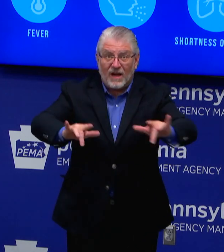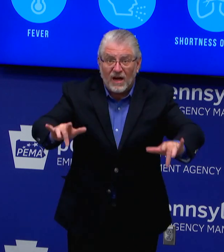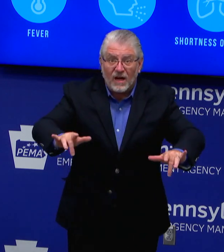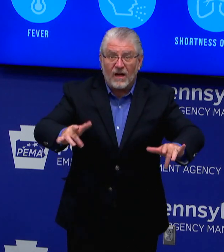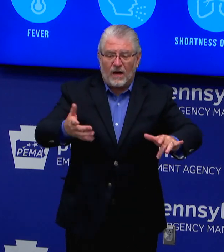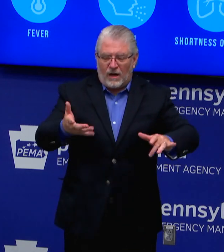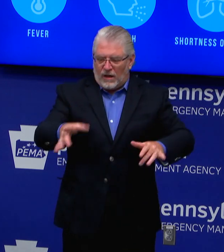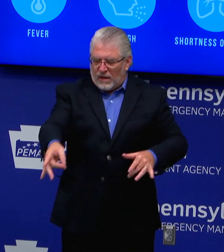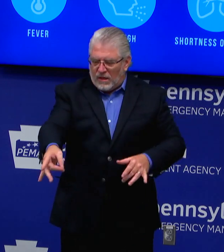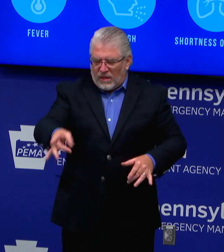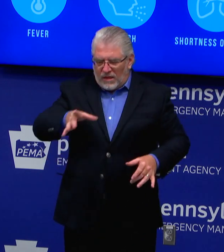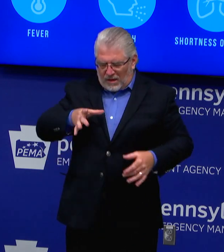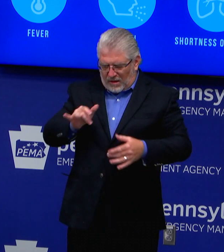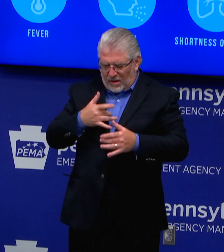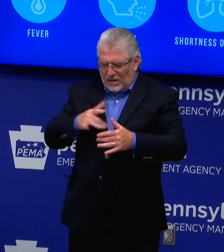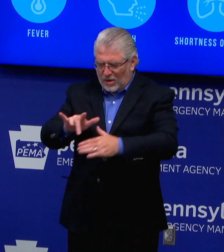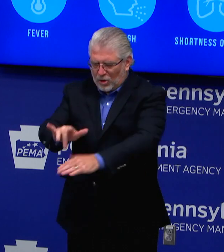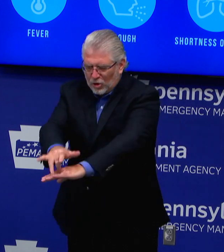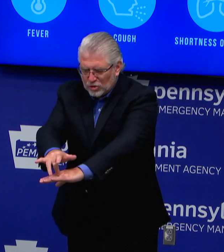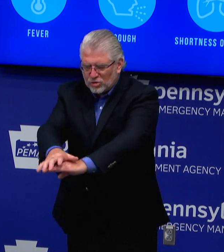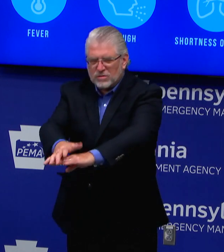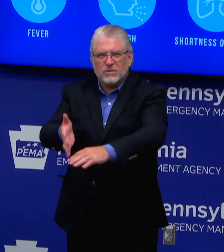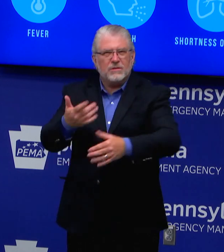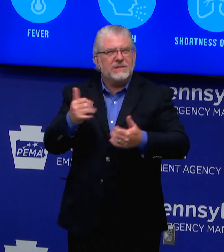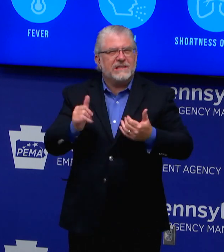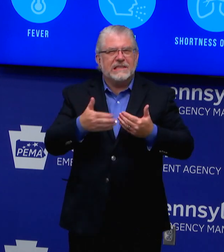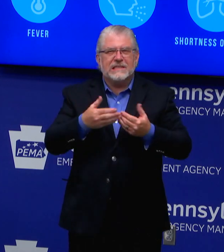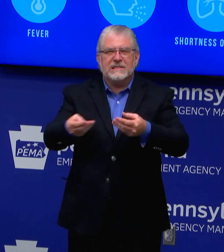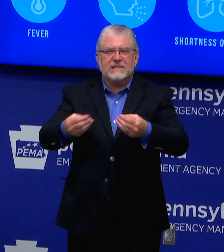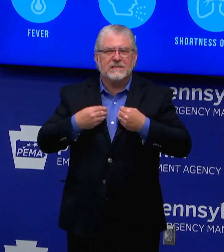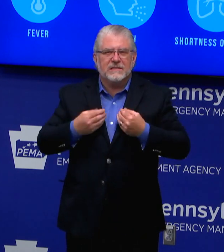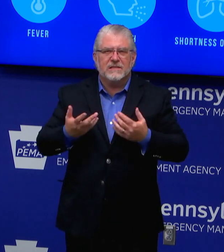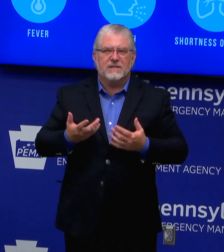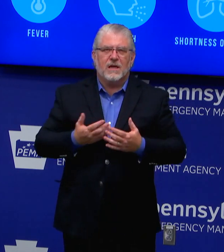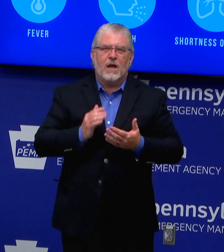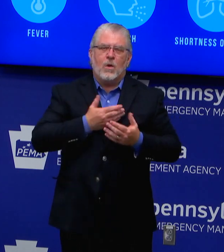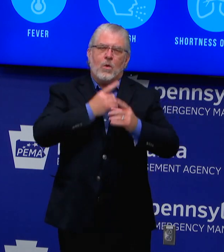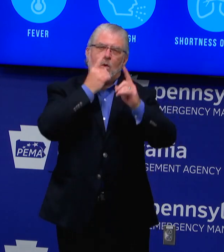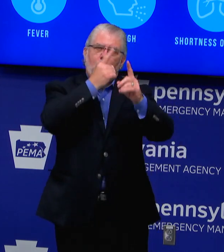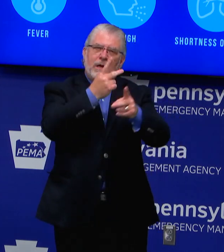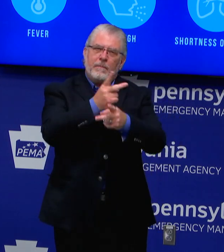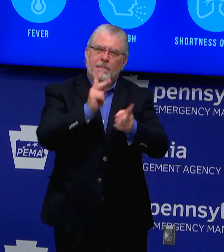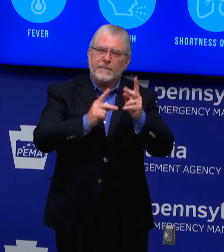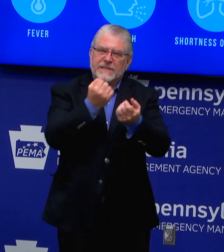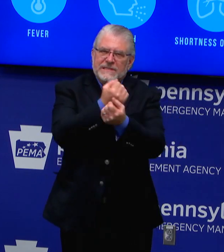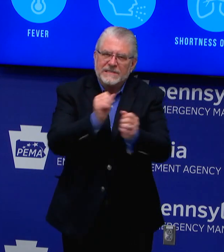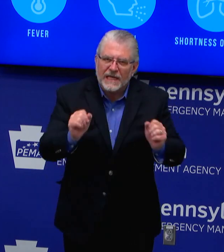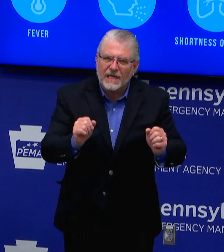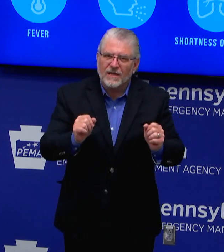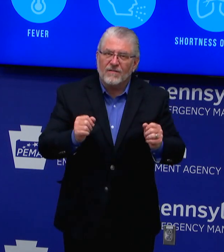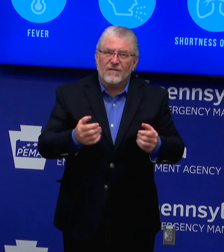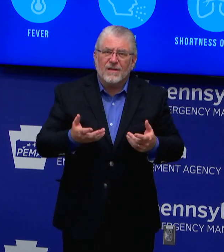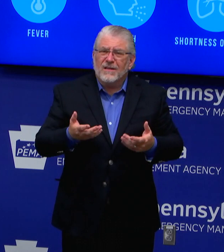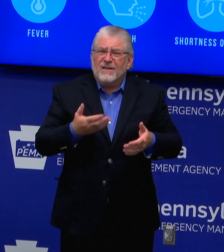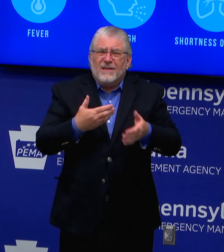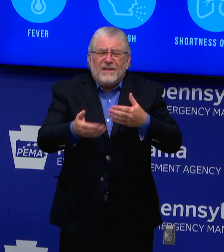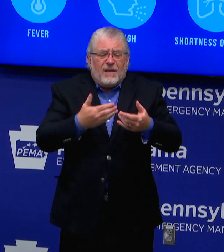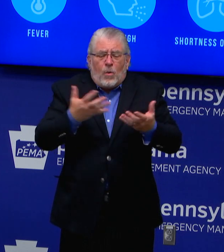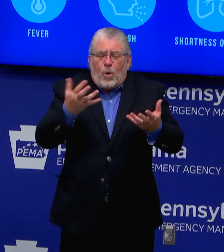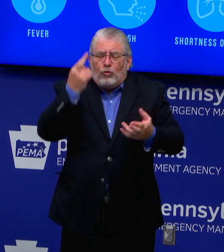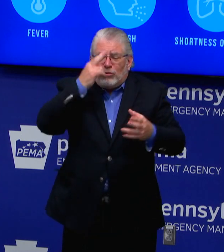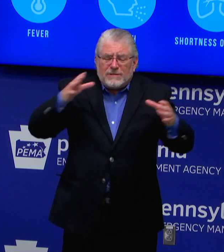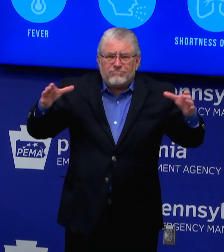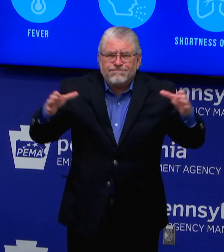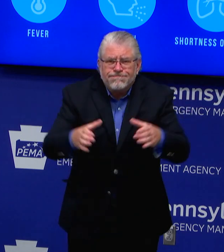going to get the disease. We're trying to keep people safe, and every time people get together for whatever reason, they